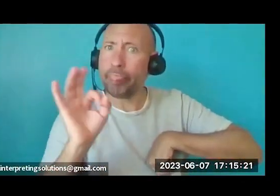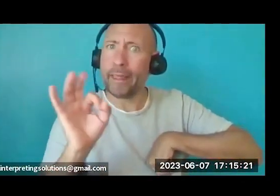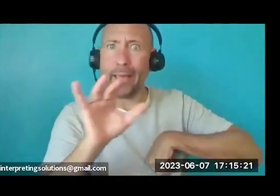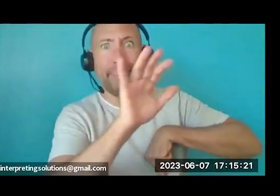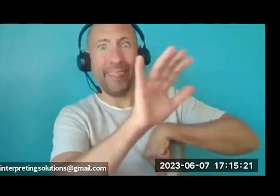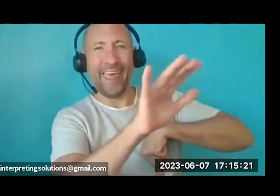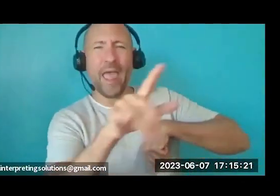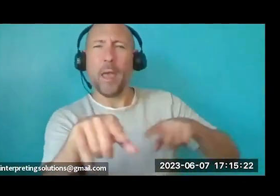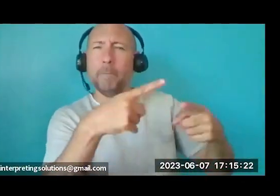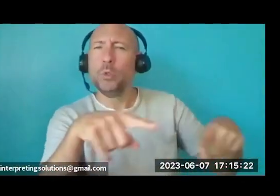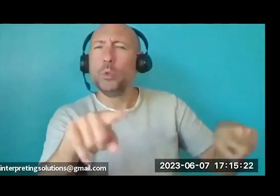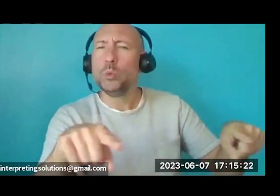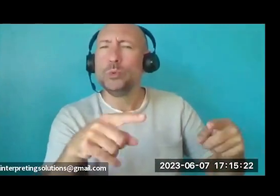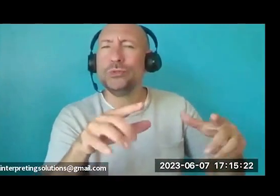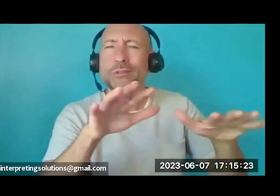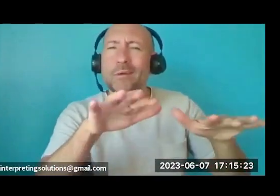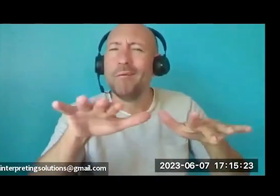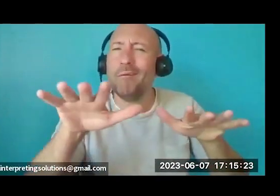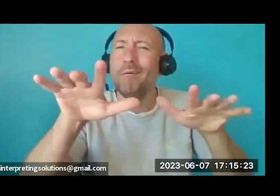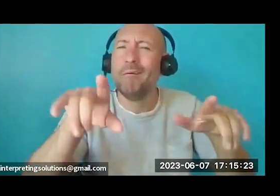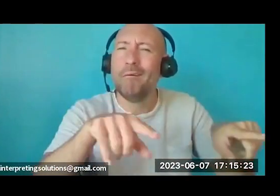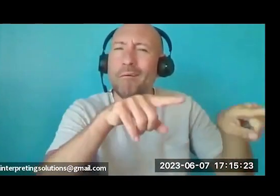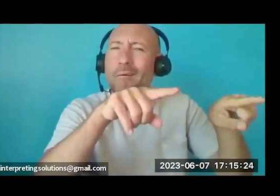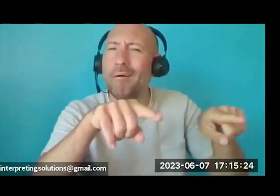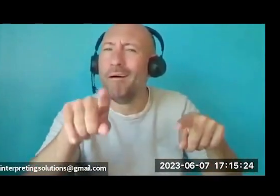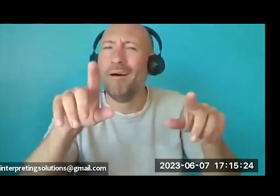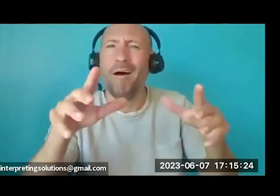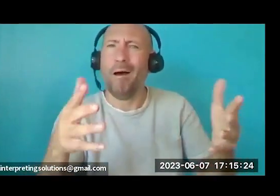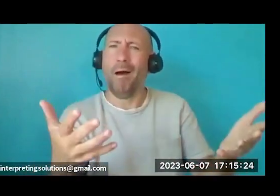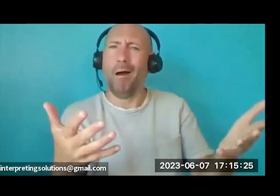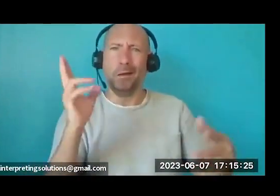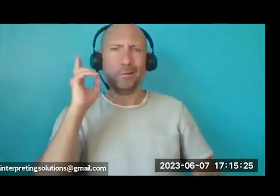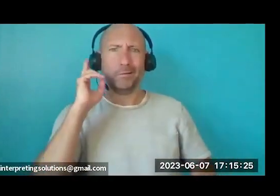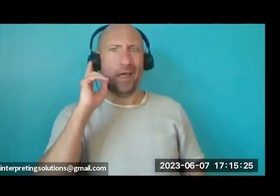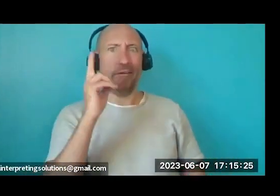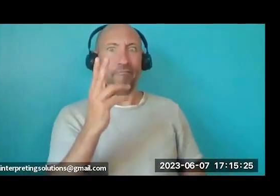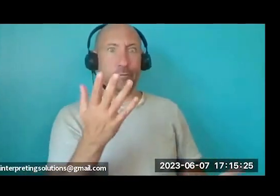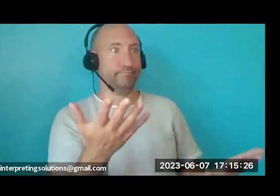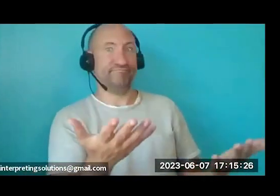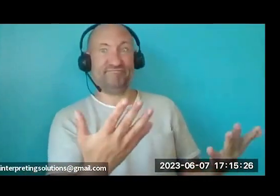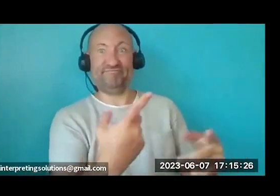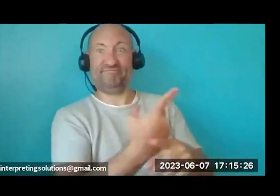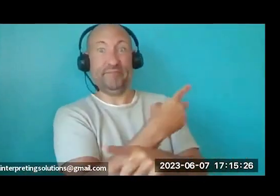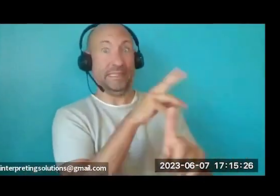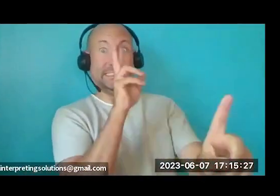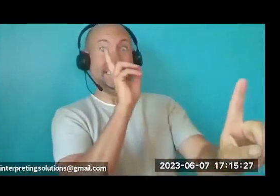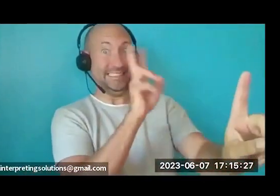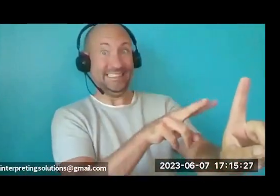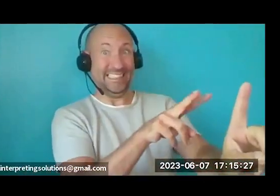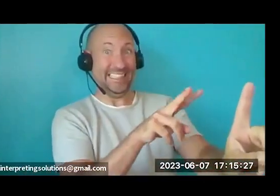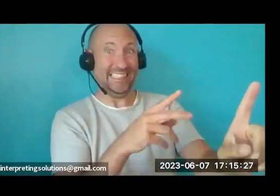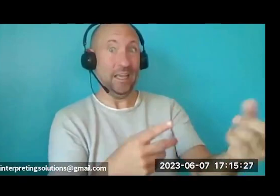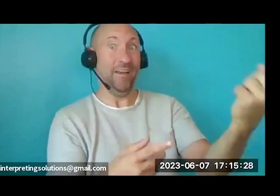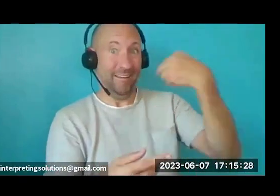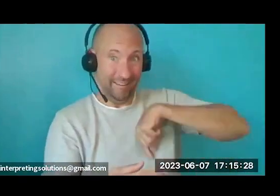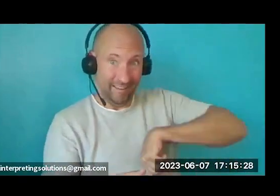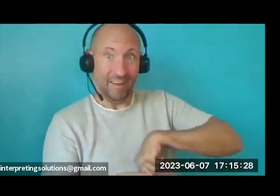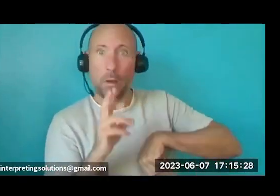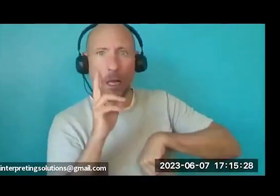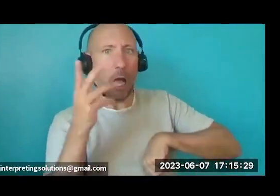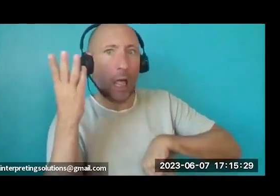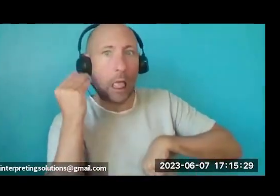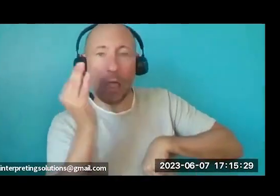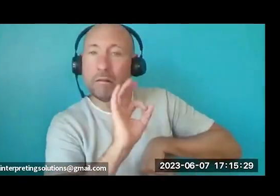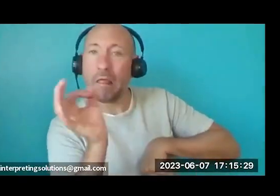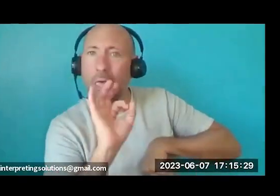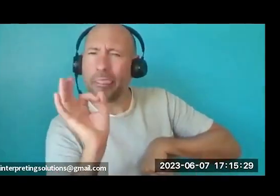meaning and conveys the aesthetic experience. The deaf, on the other hand, only makes use of the visual channel. This is a